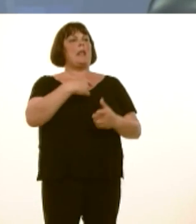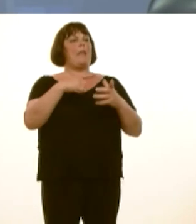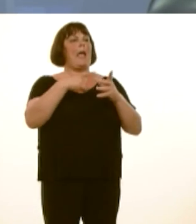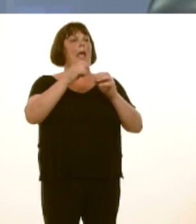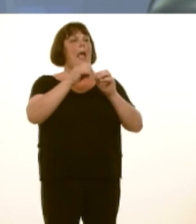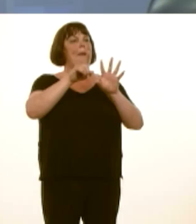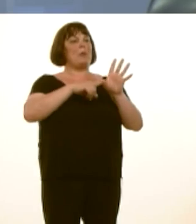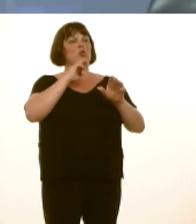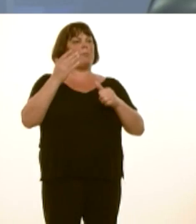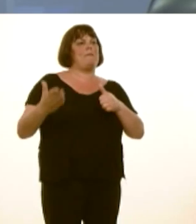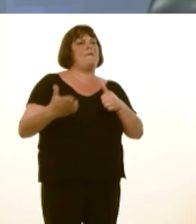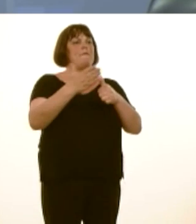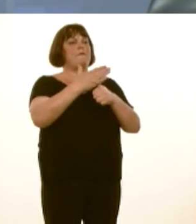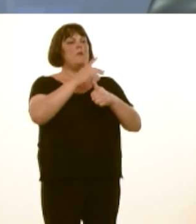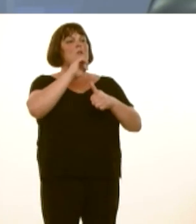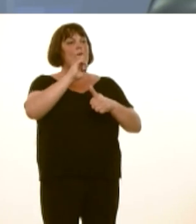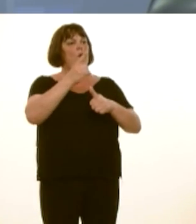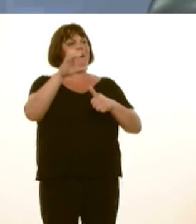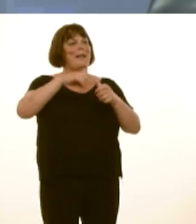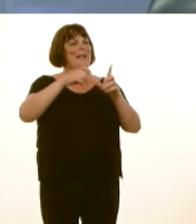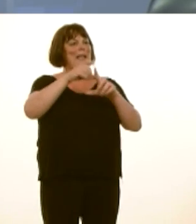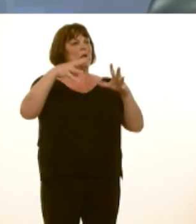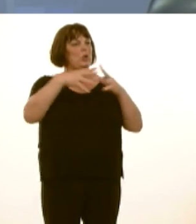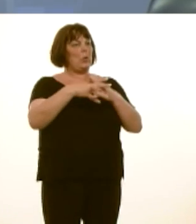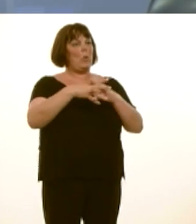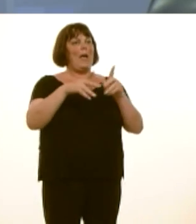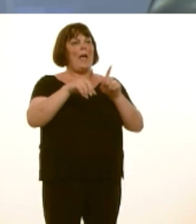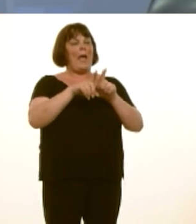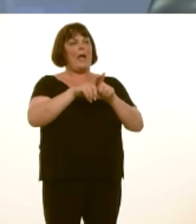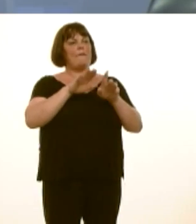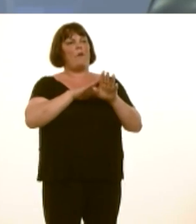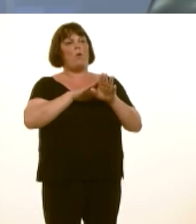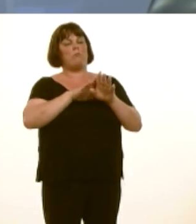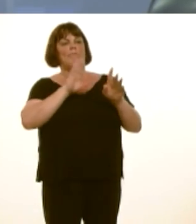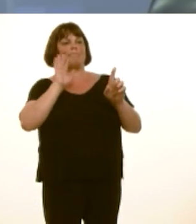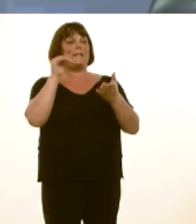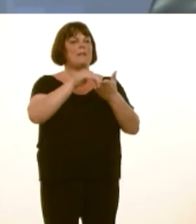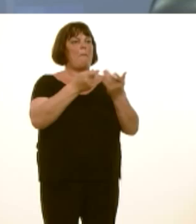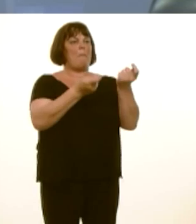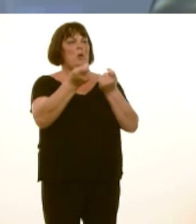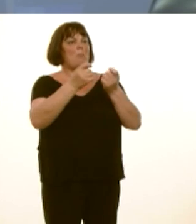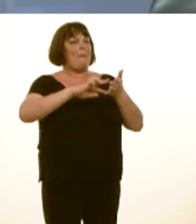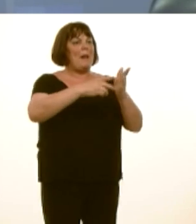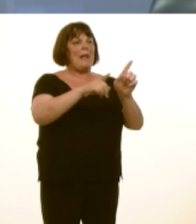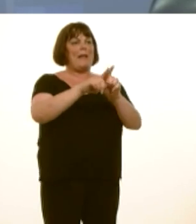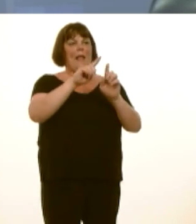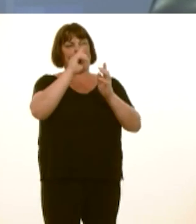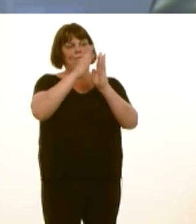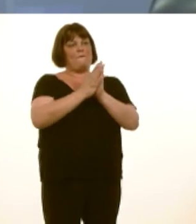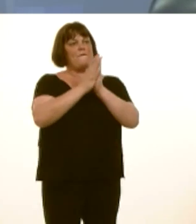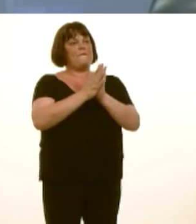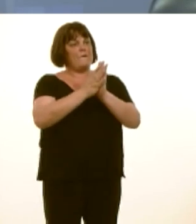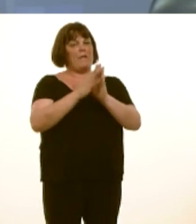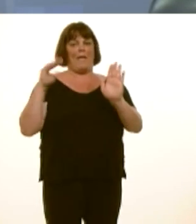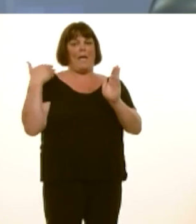Cadw's National Maintenance and Development Programme, the forefront of destination management plans, and the forefront of the faith heritage plans. What evidence